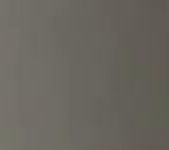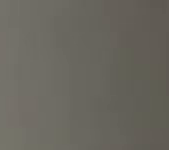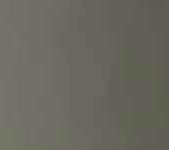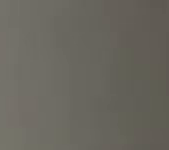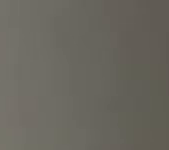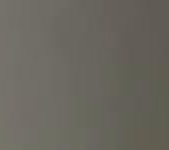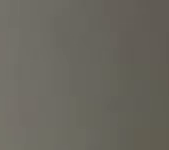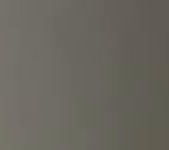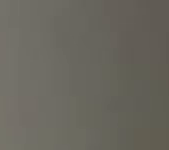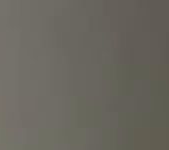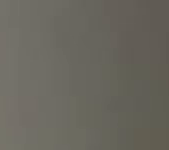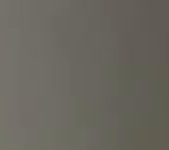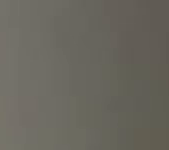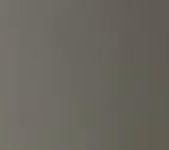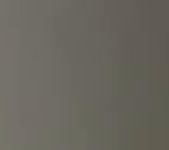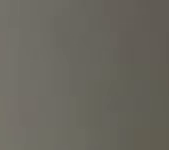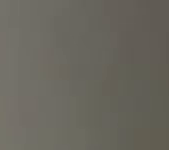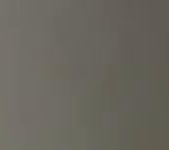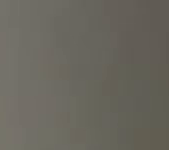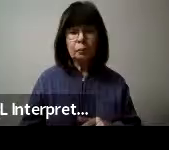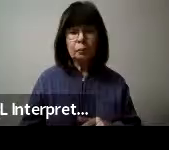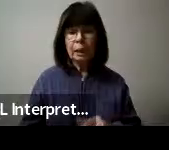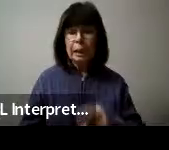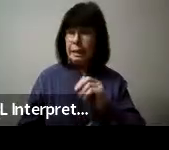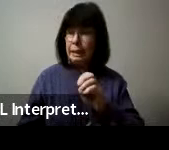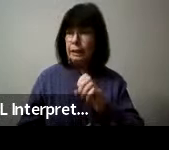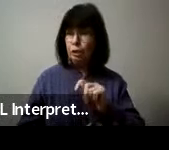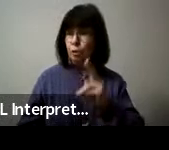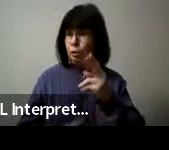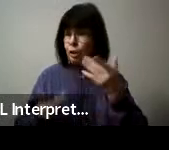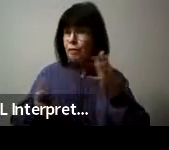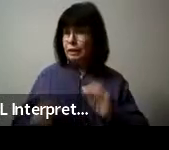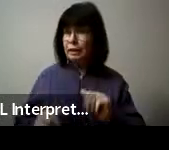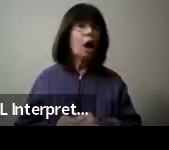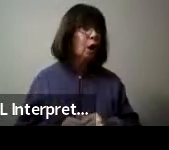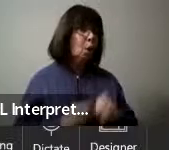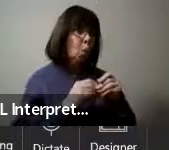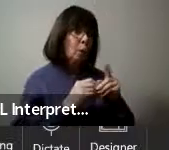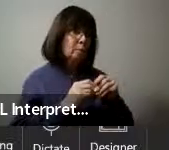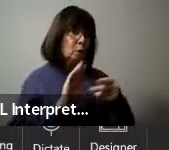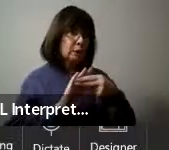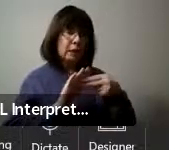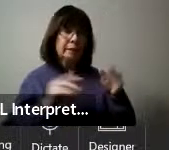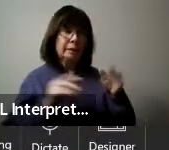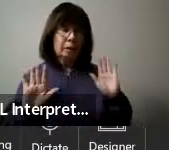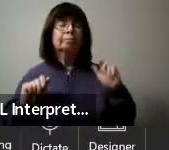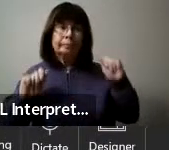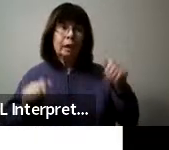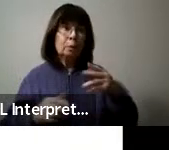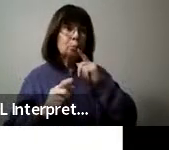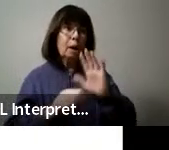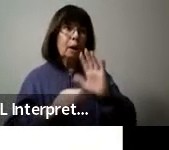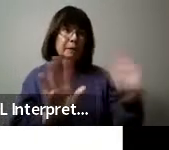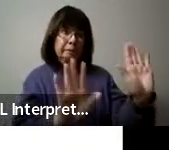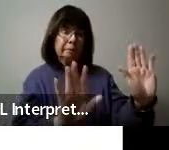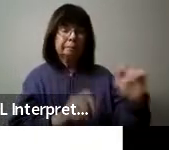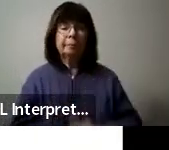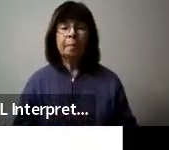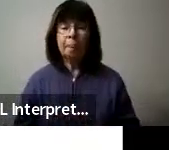got you can finish. All right. Some great questions. Just one more slide, I promise. So very